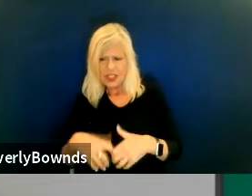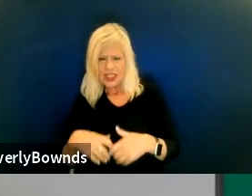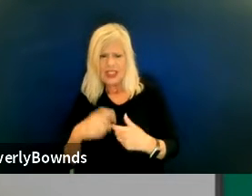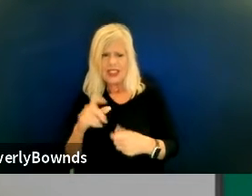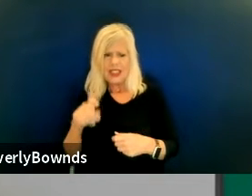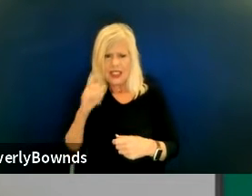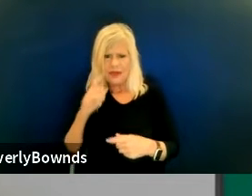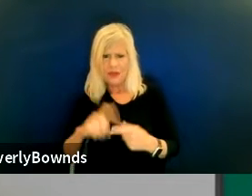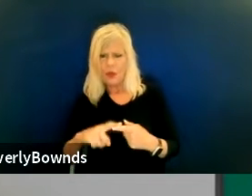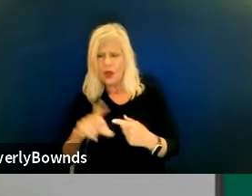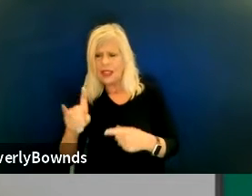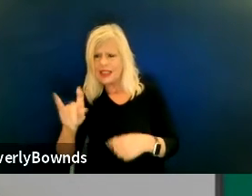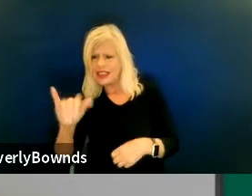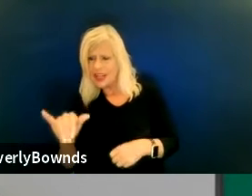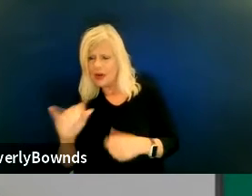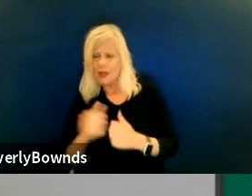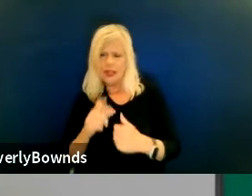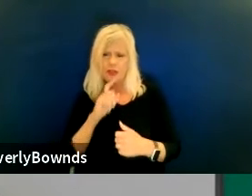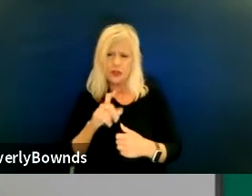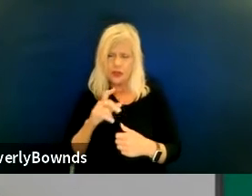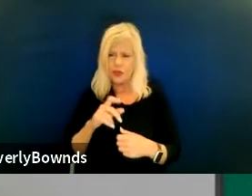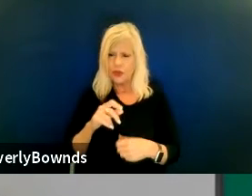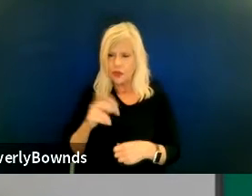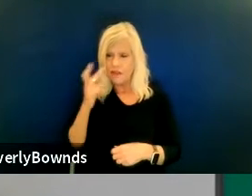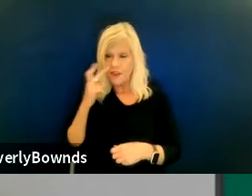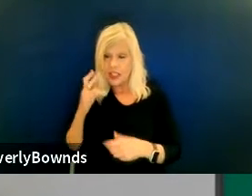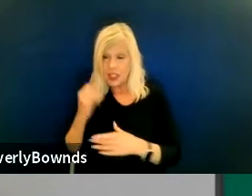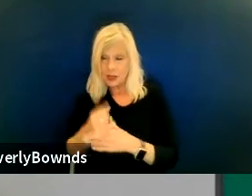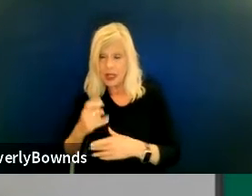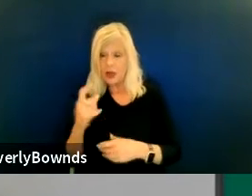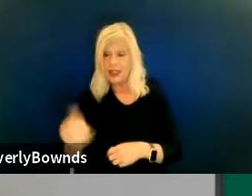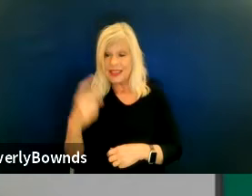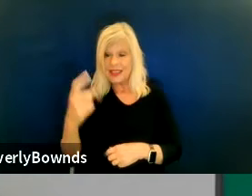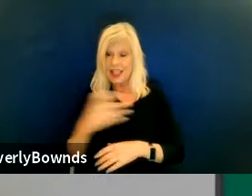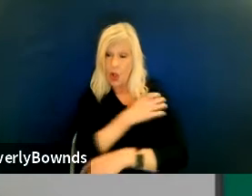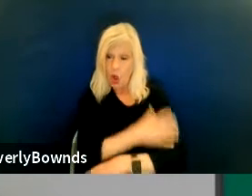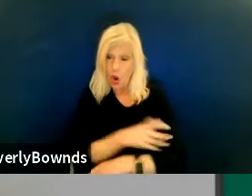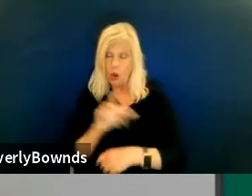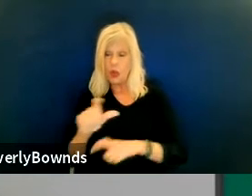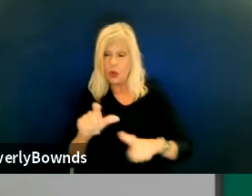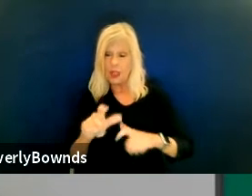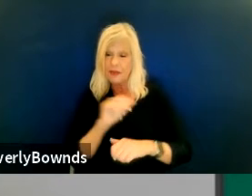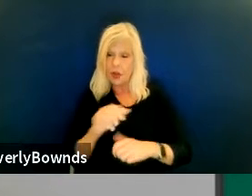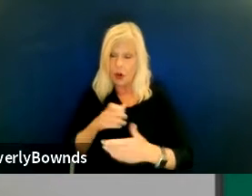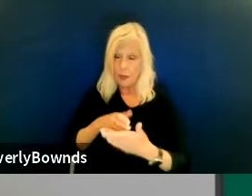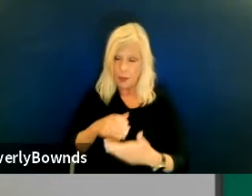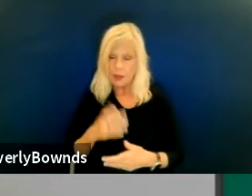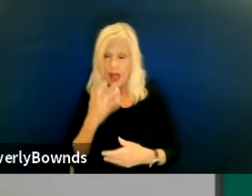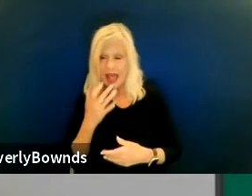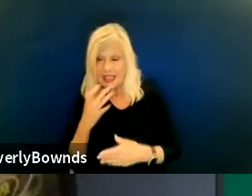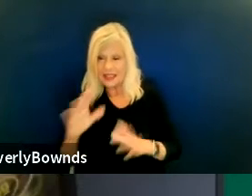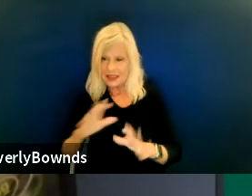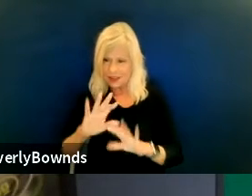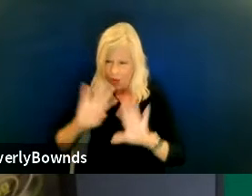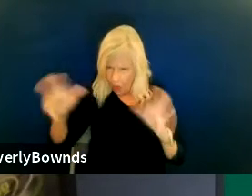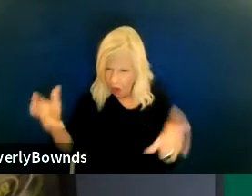visually impaired, single arm adjustment, no left right arm bias, like all these details that were baked into the standards that took us quite a long time to